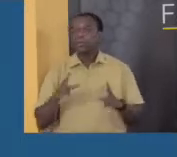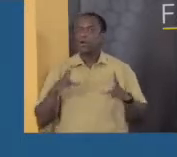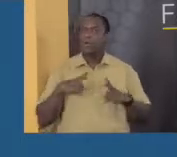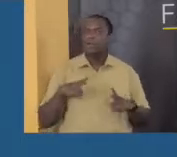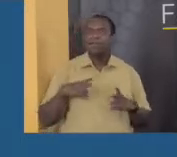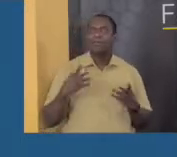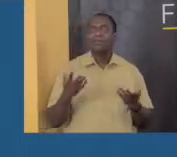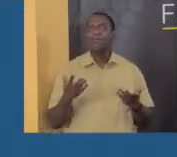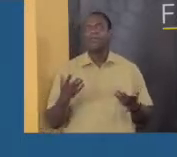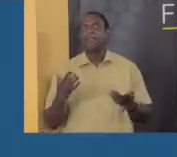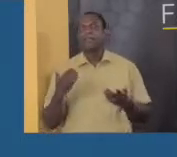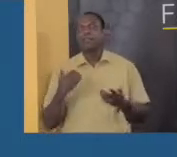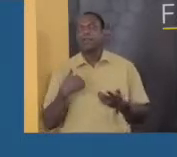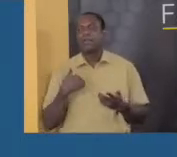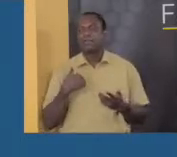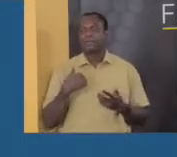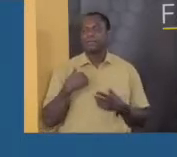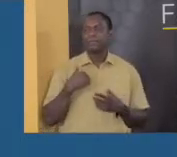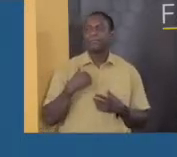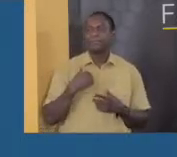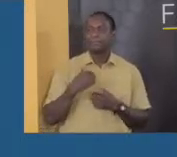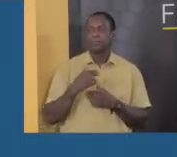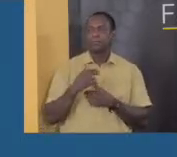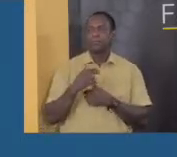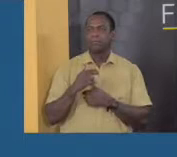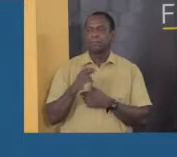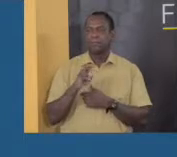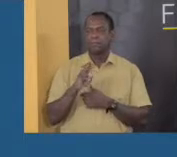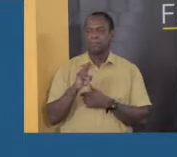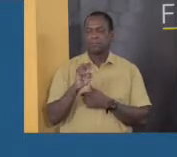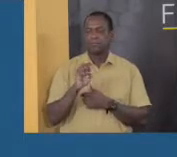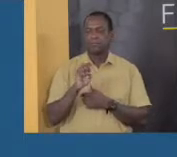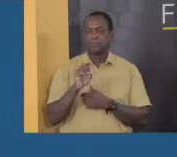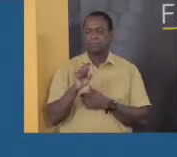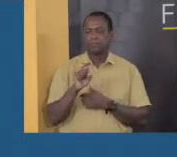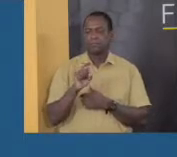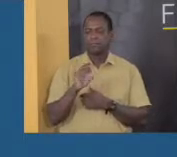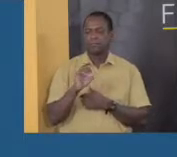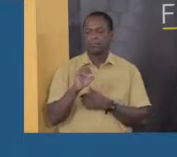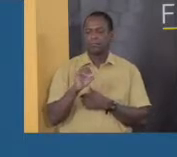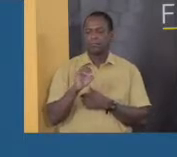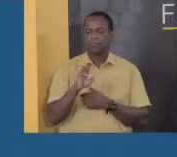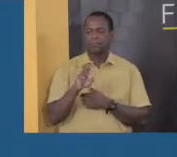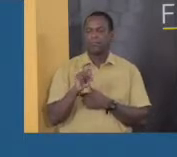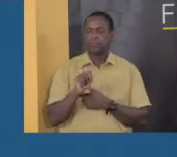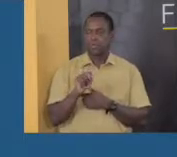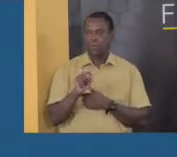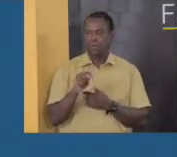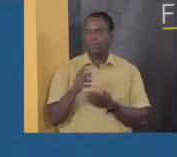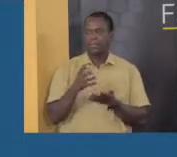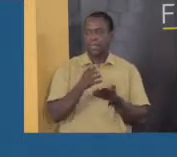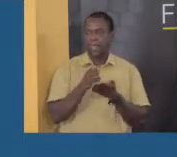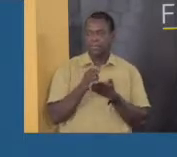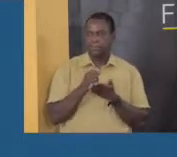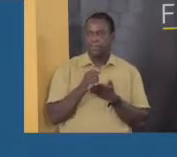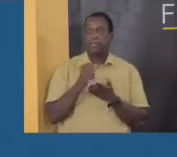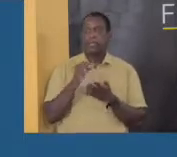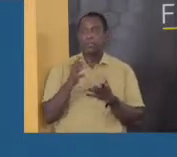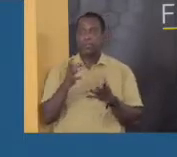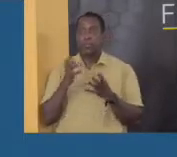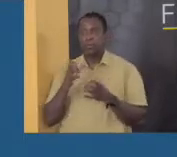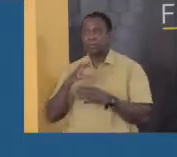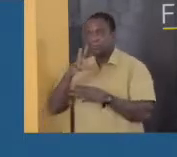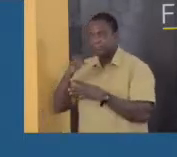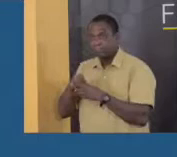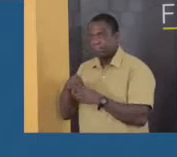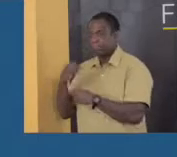and resort. A lot of designers in Trinidad and Tobago are looking at resort collections. So if you're